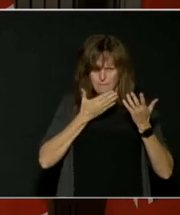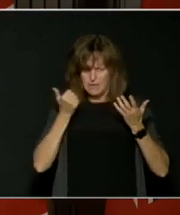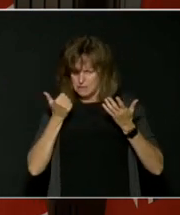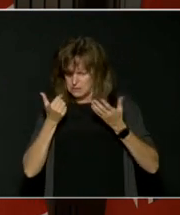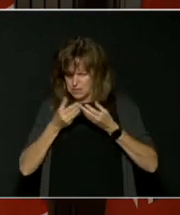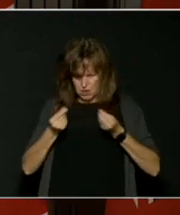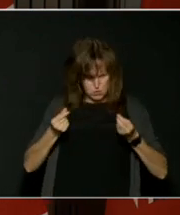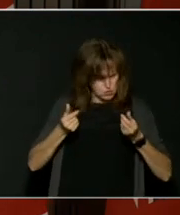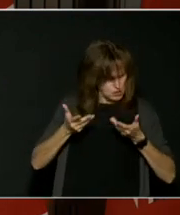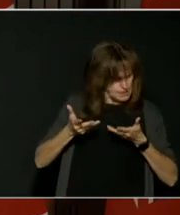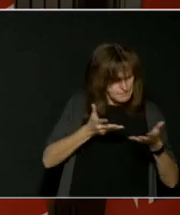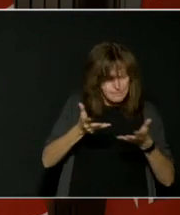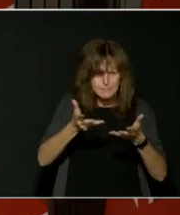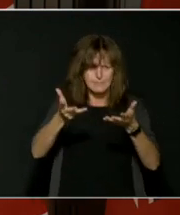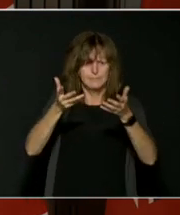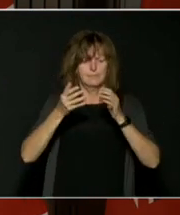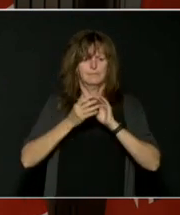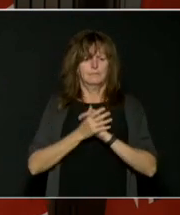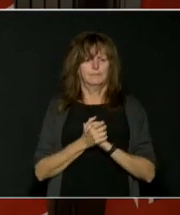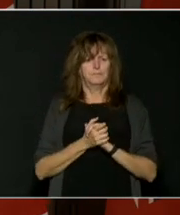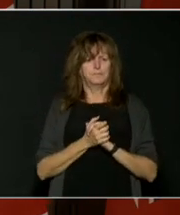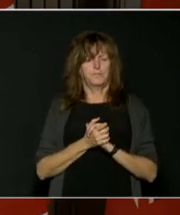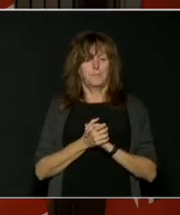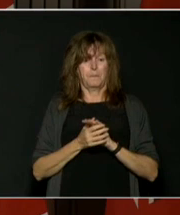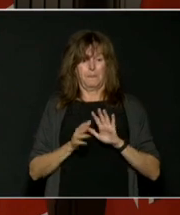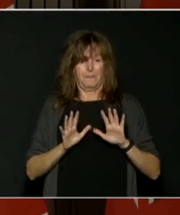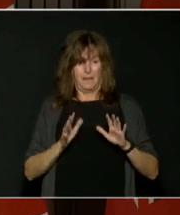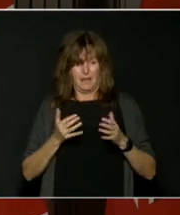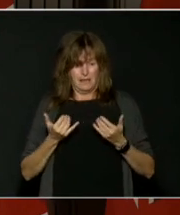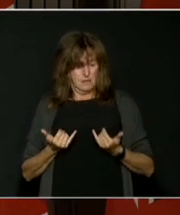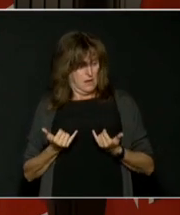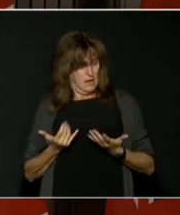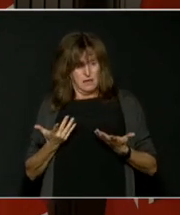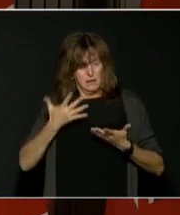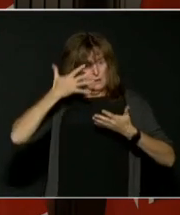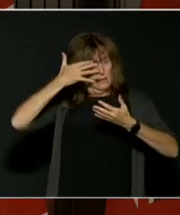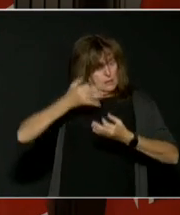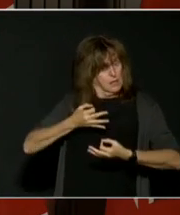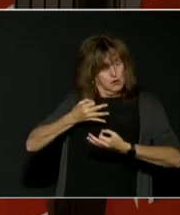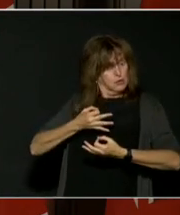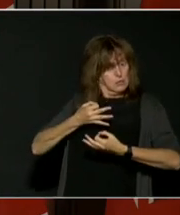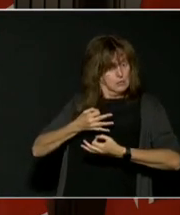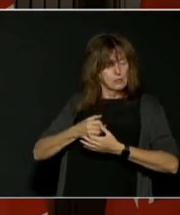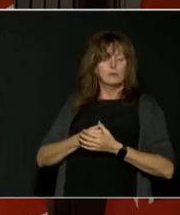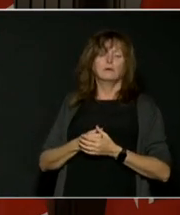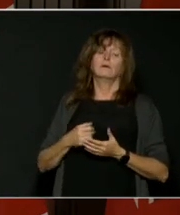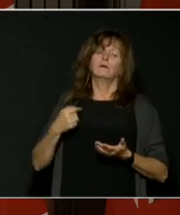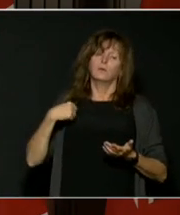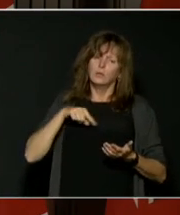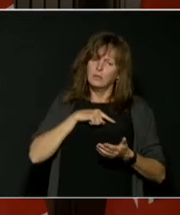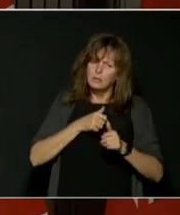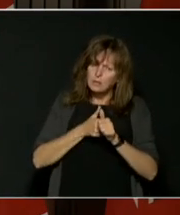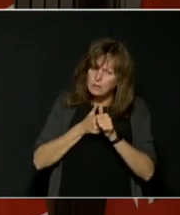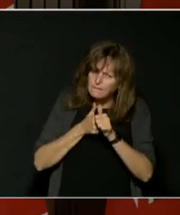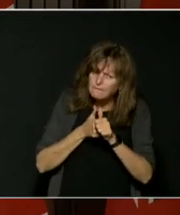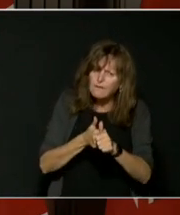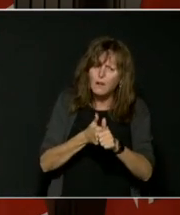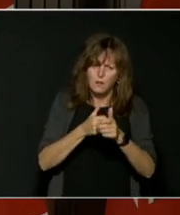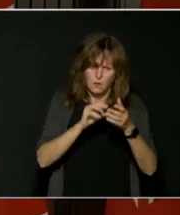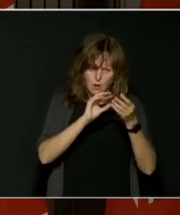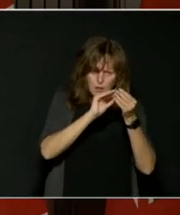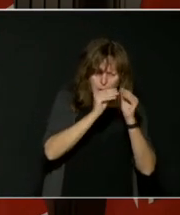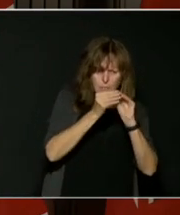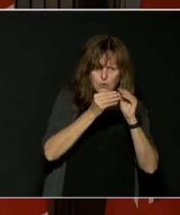an example of a decision that's being made informed by what's happening within COVID to help focus on